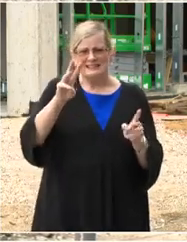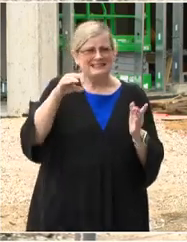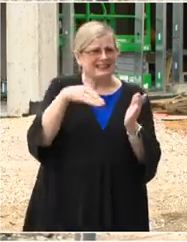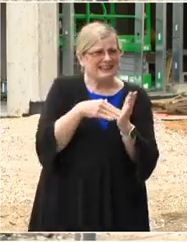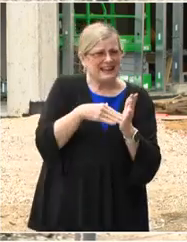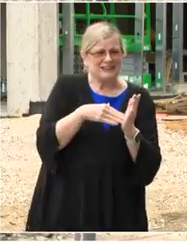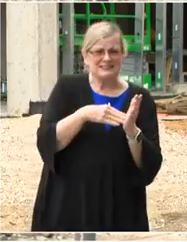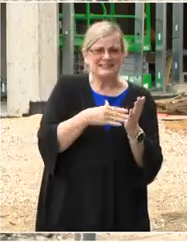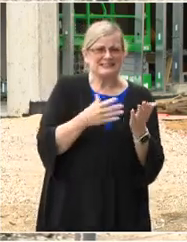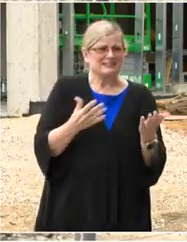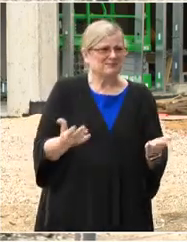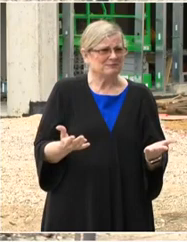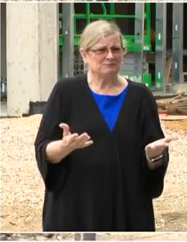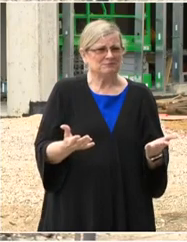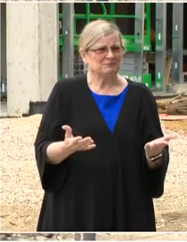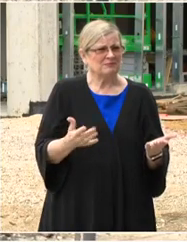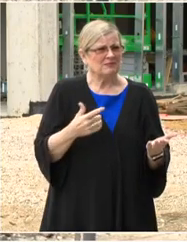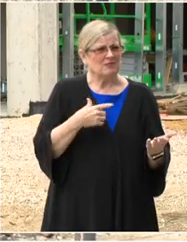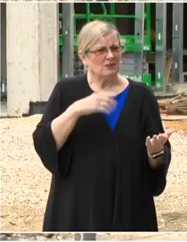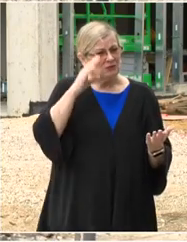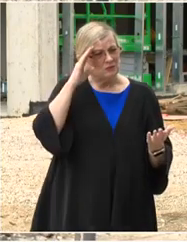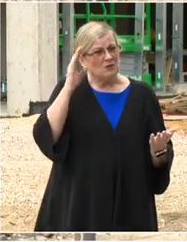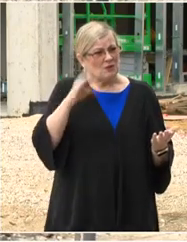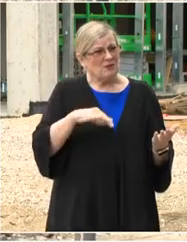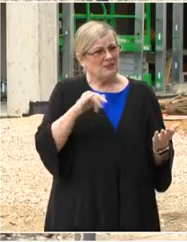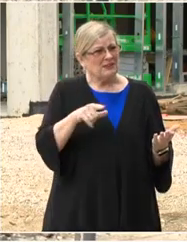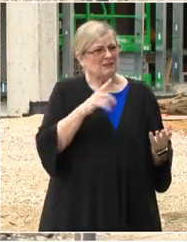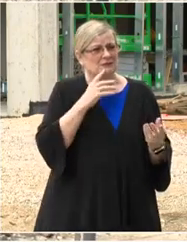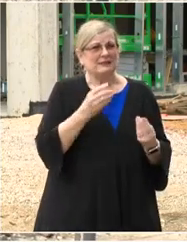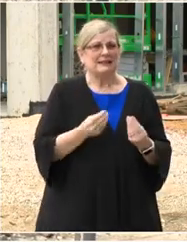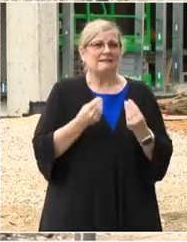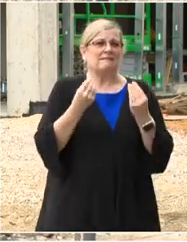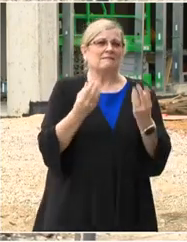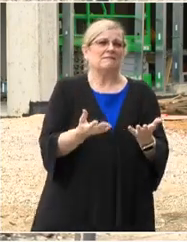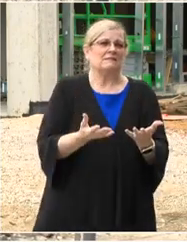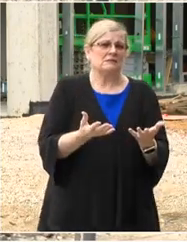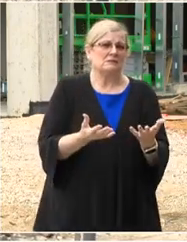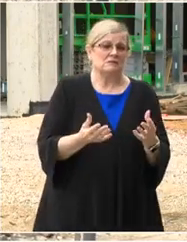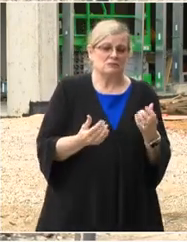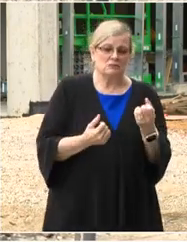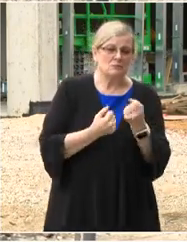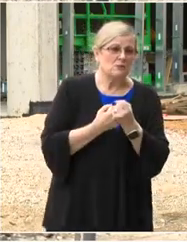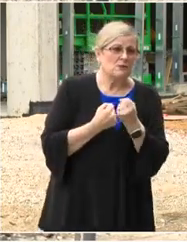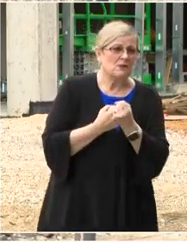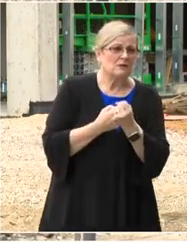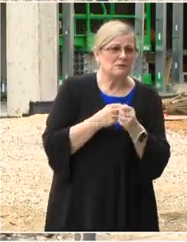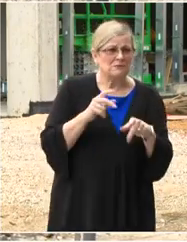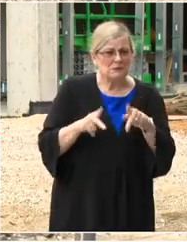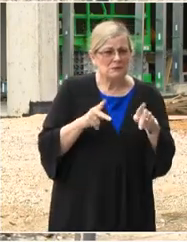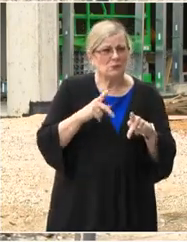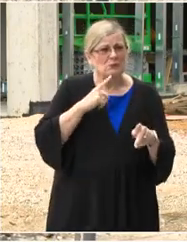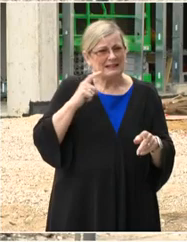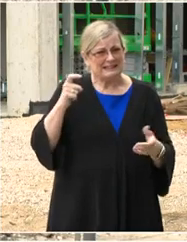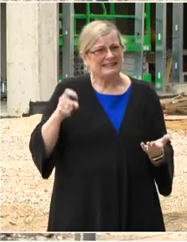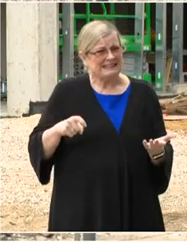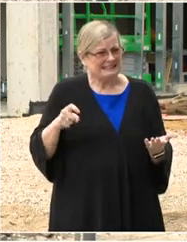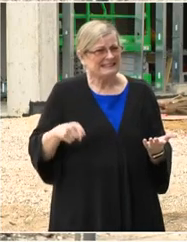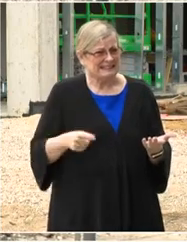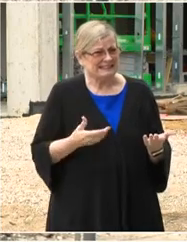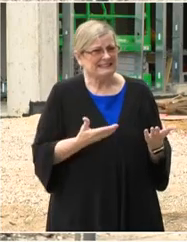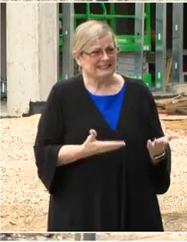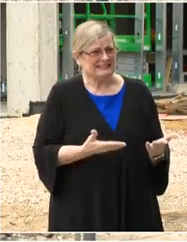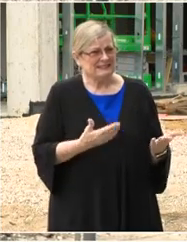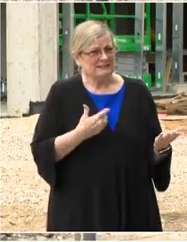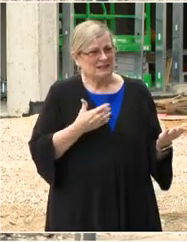so it does provide opportunities for those that are most in need. And that's really our goal. We know